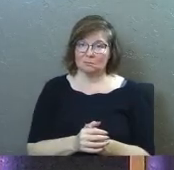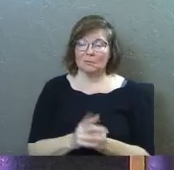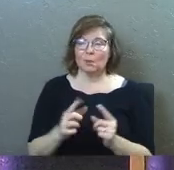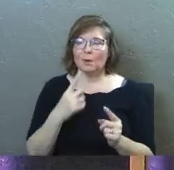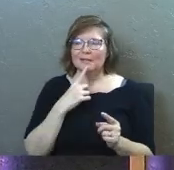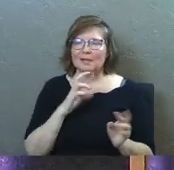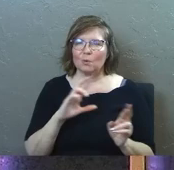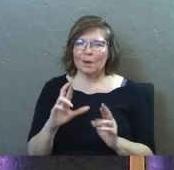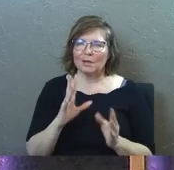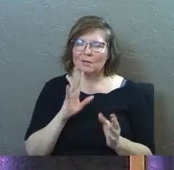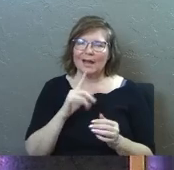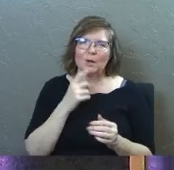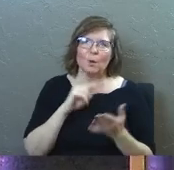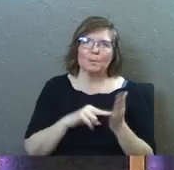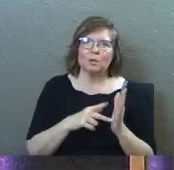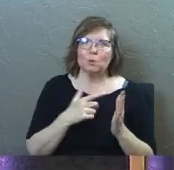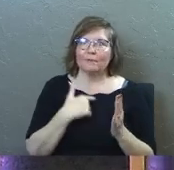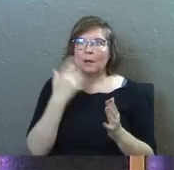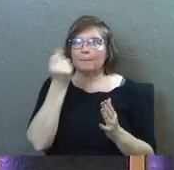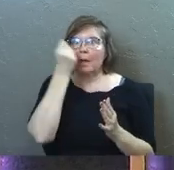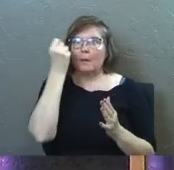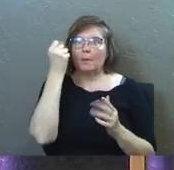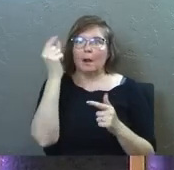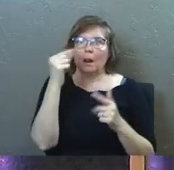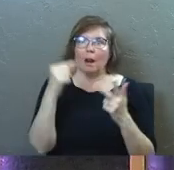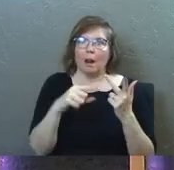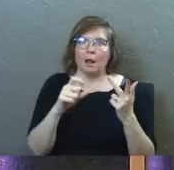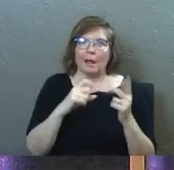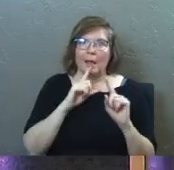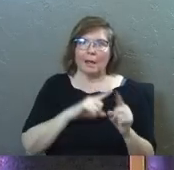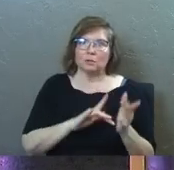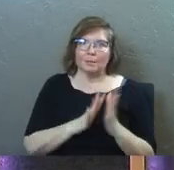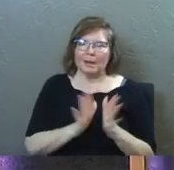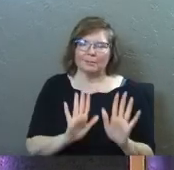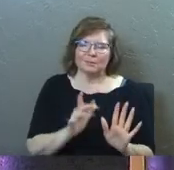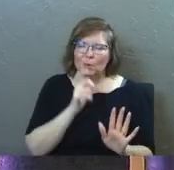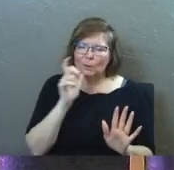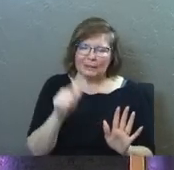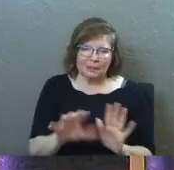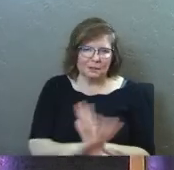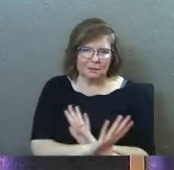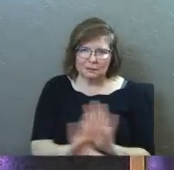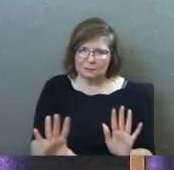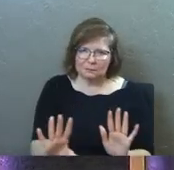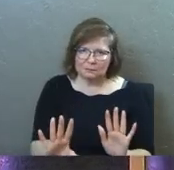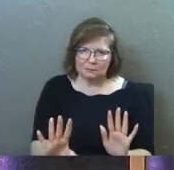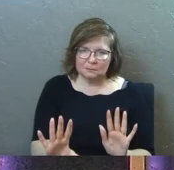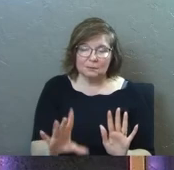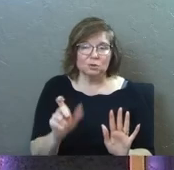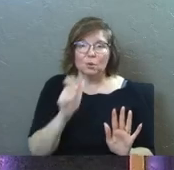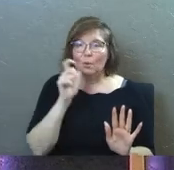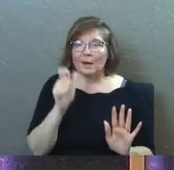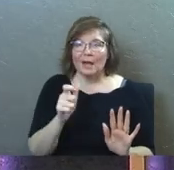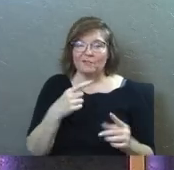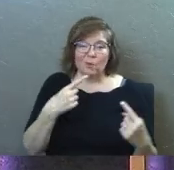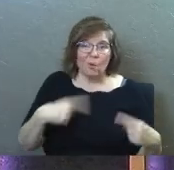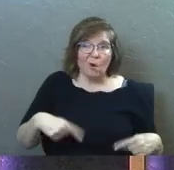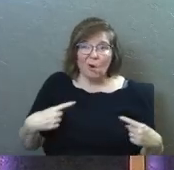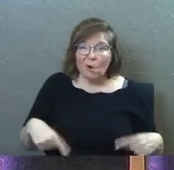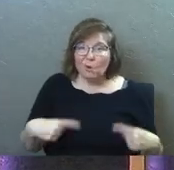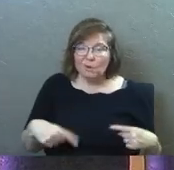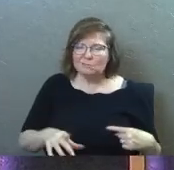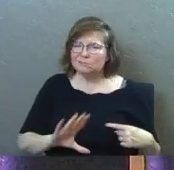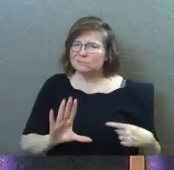And when I say be ready to talk, I don't mean that you've got to know all the Bible answers. Somebody say amen to that. You don't have to argue